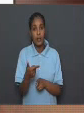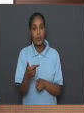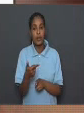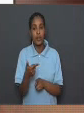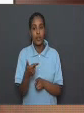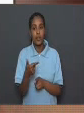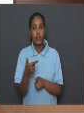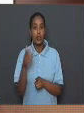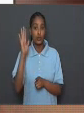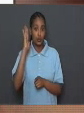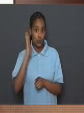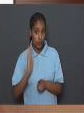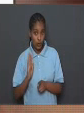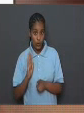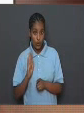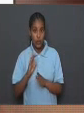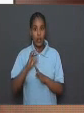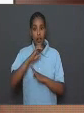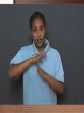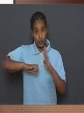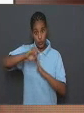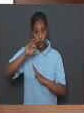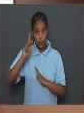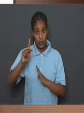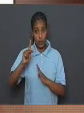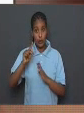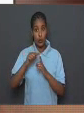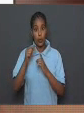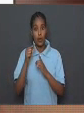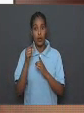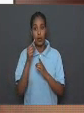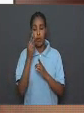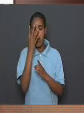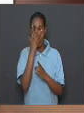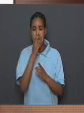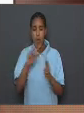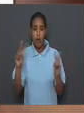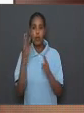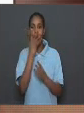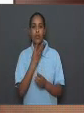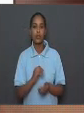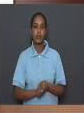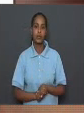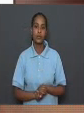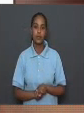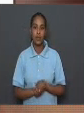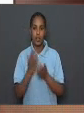also correct to say that jewelry is electroplated to make it look more